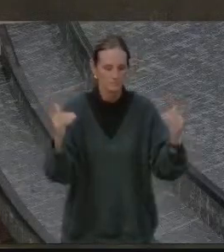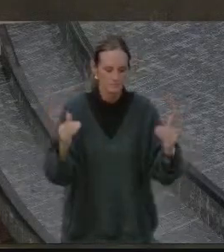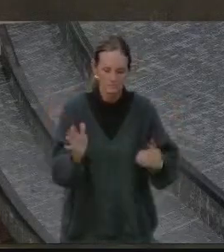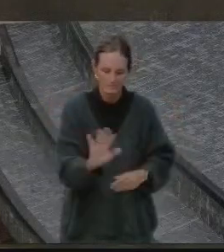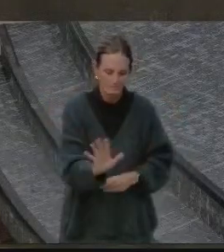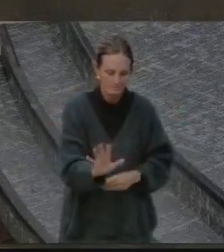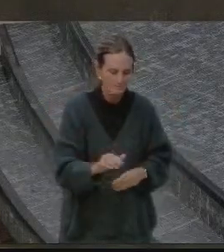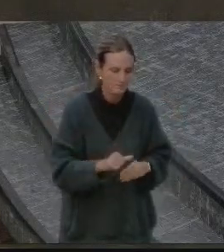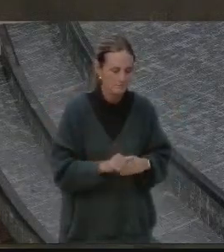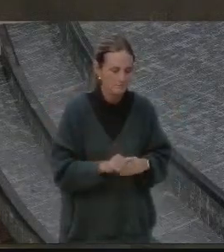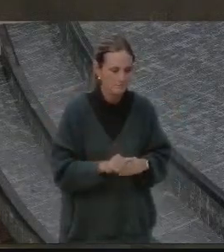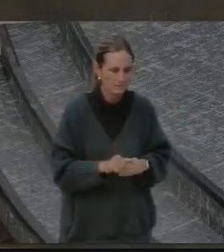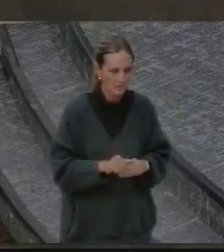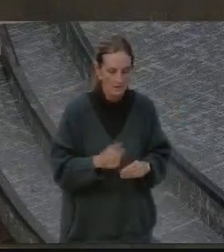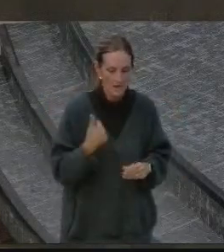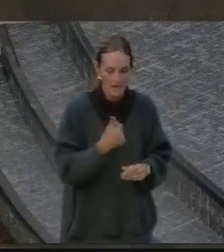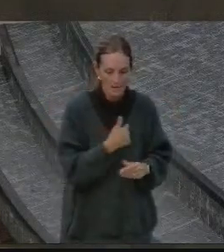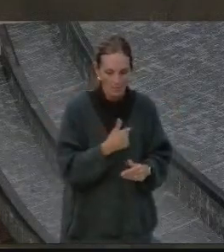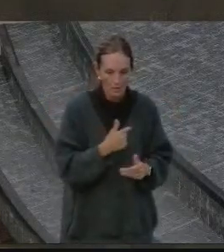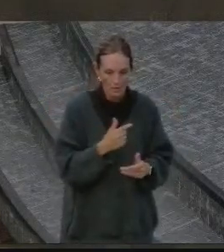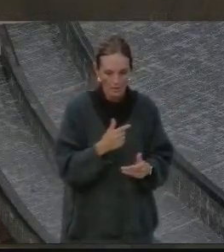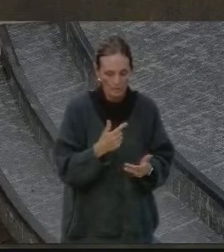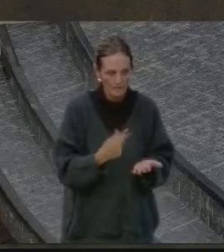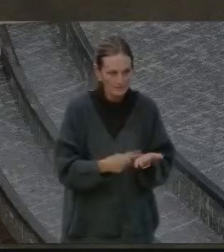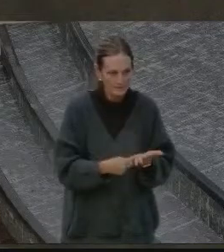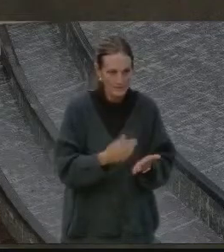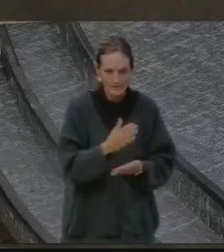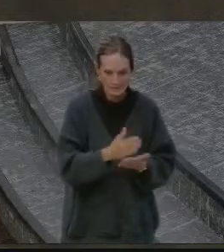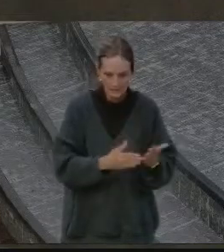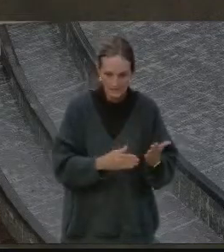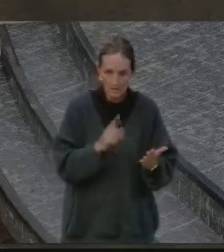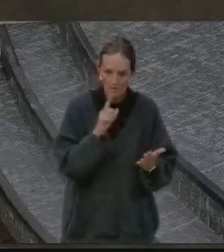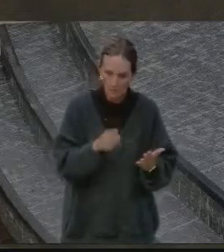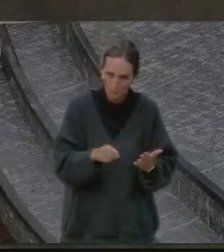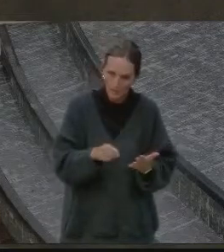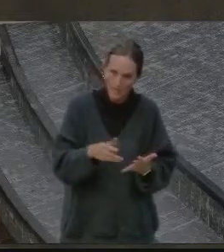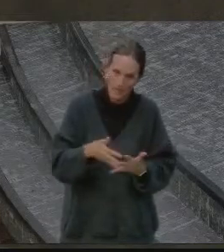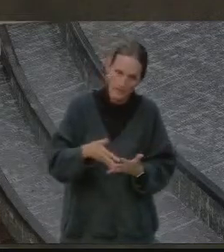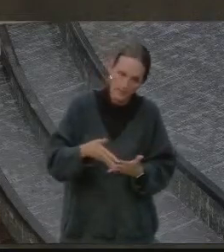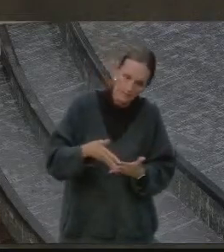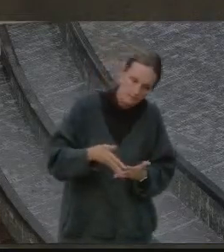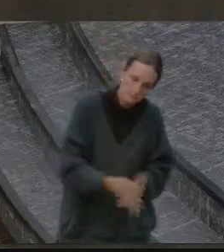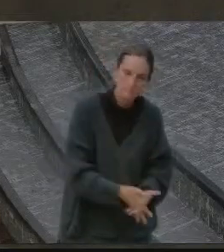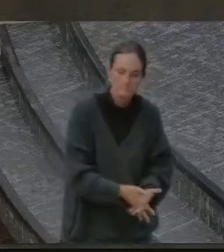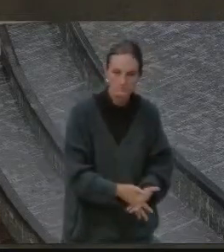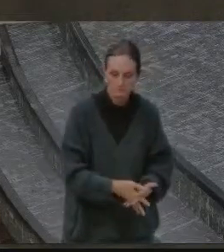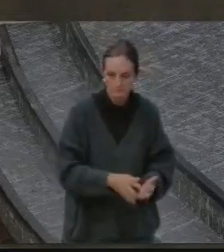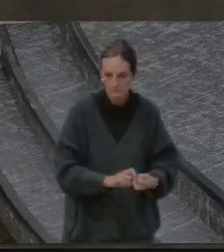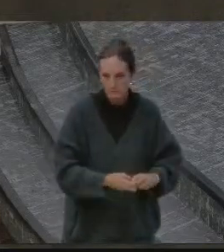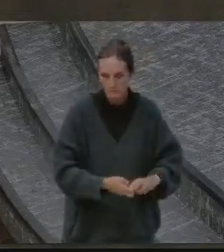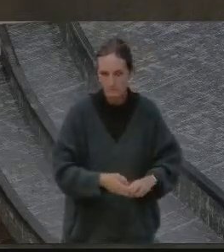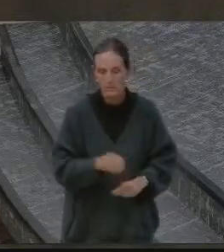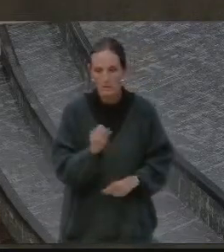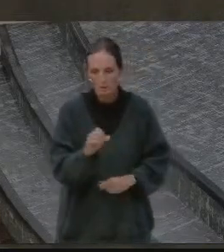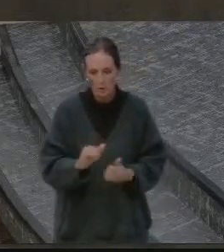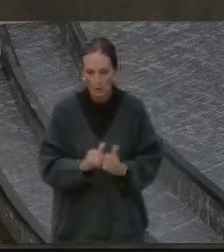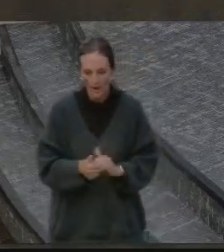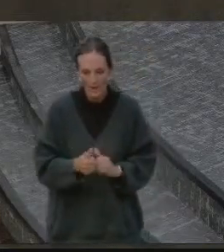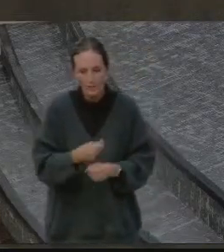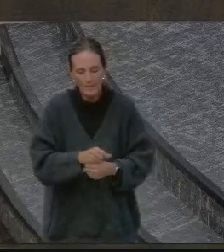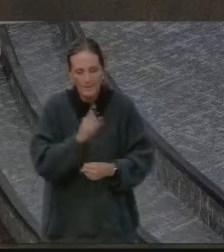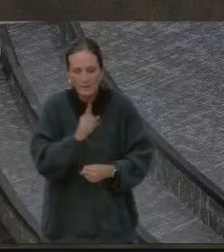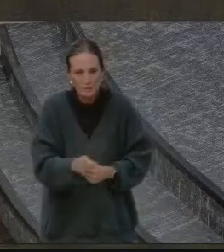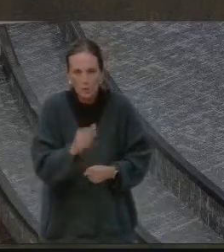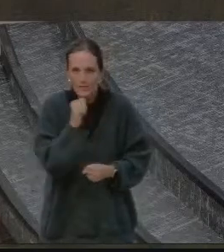we're talking about some deep-rooted things, right? So we're trying to improve what we can, but how do we make sure it doesn't get lost, like beyond